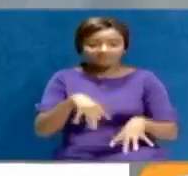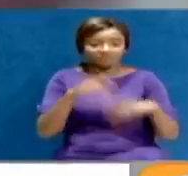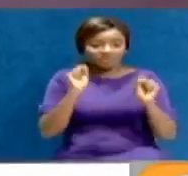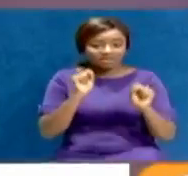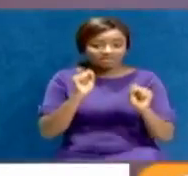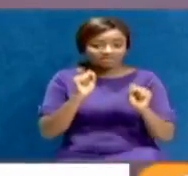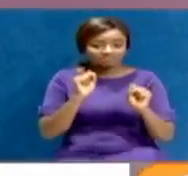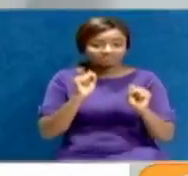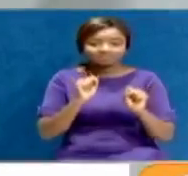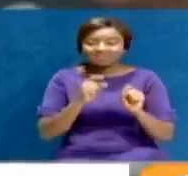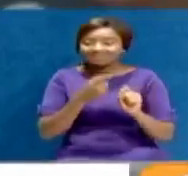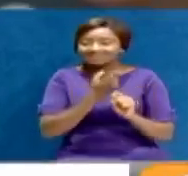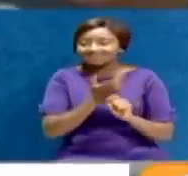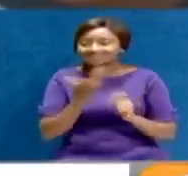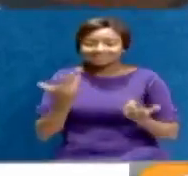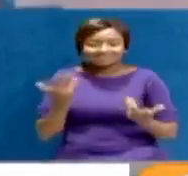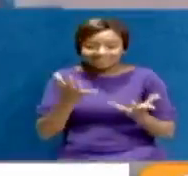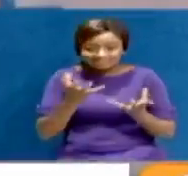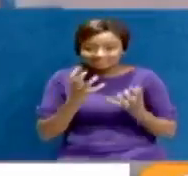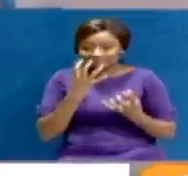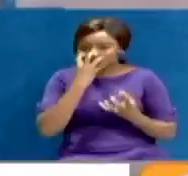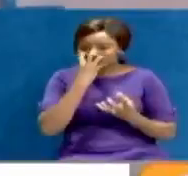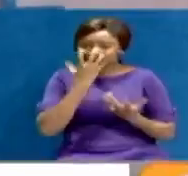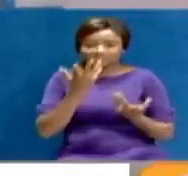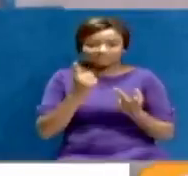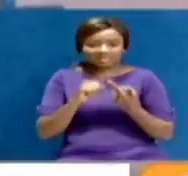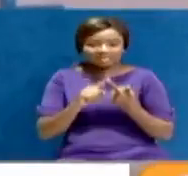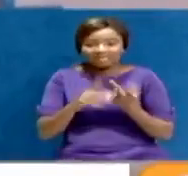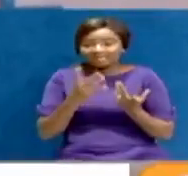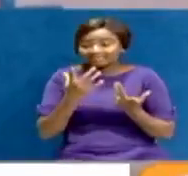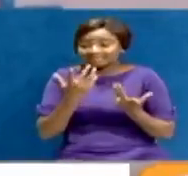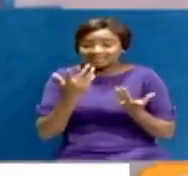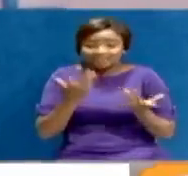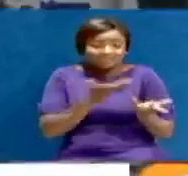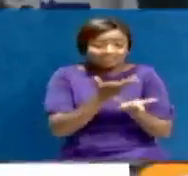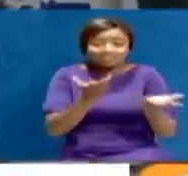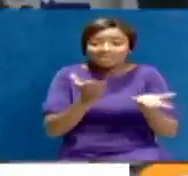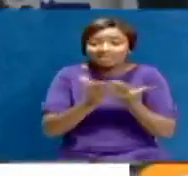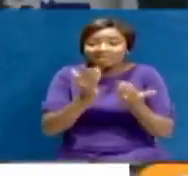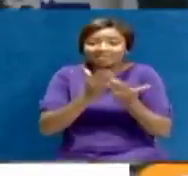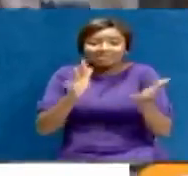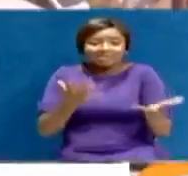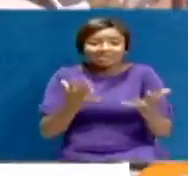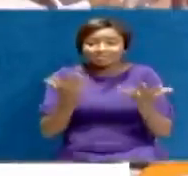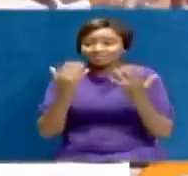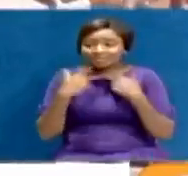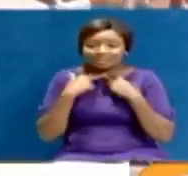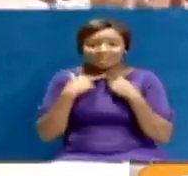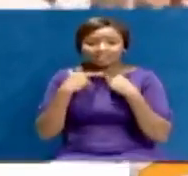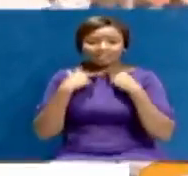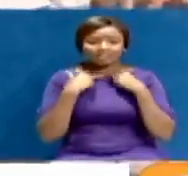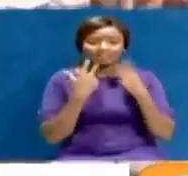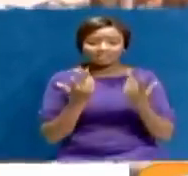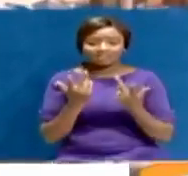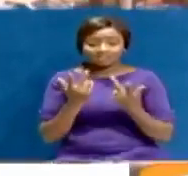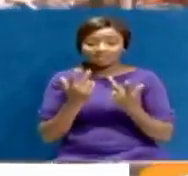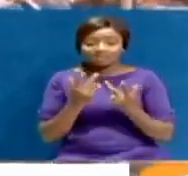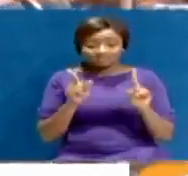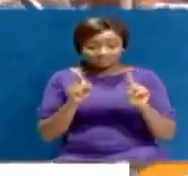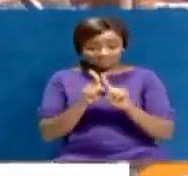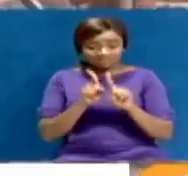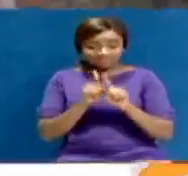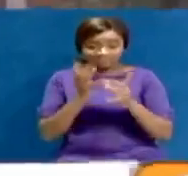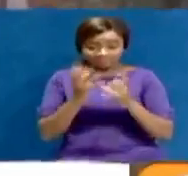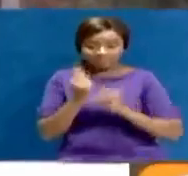condition. Many patients are in need of oxygen and the county has no capacity to handle the situation. This has necessitated